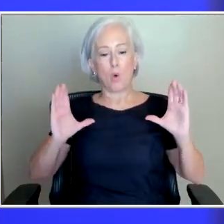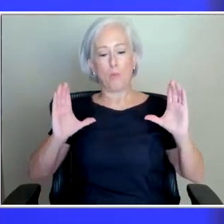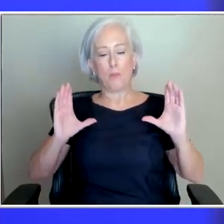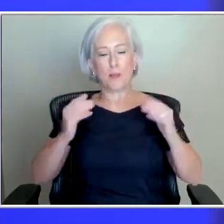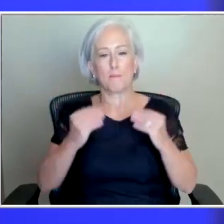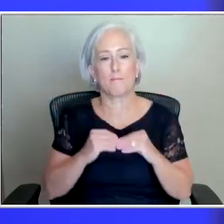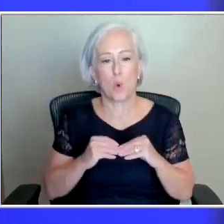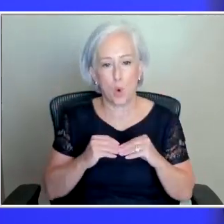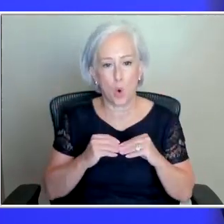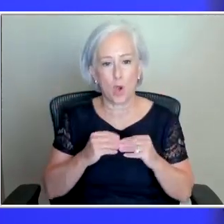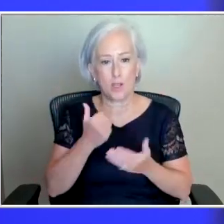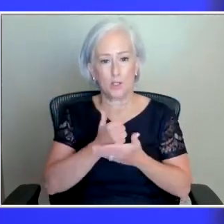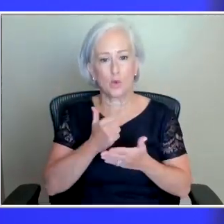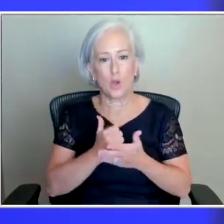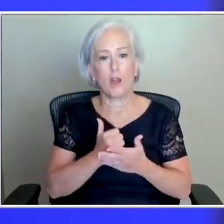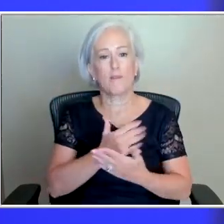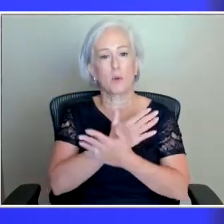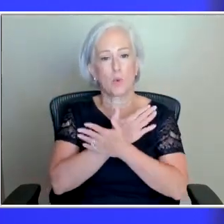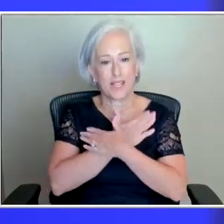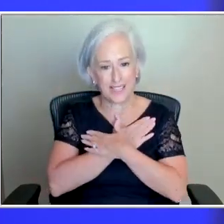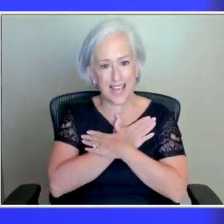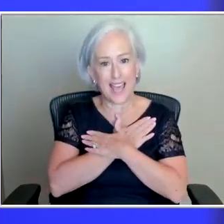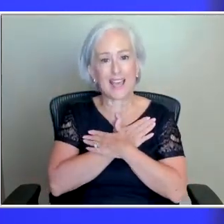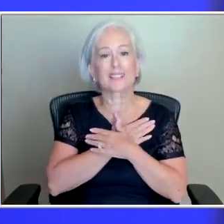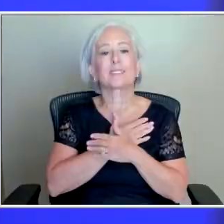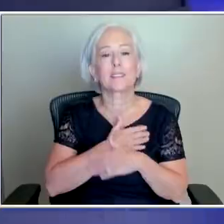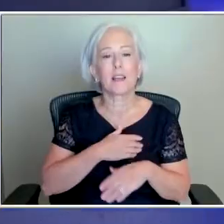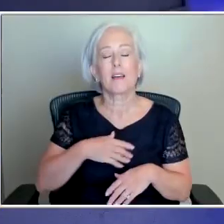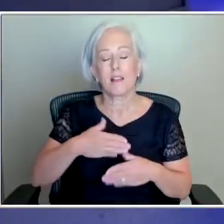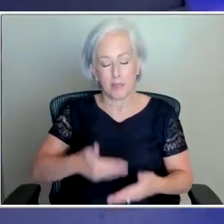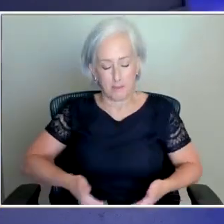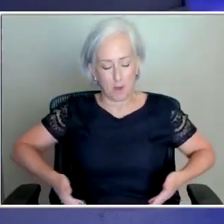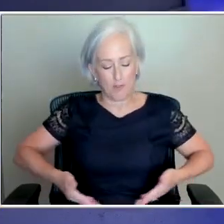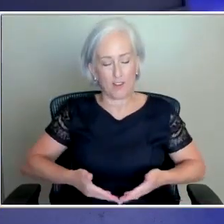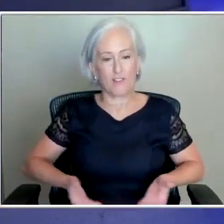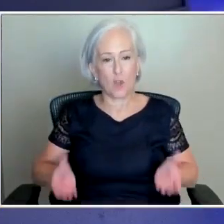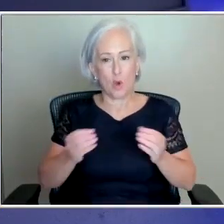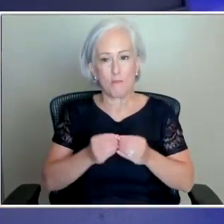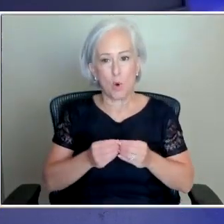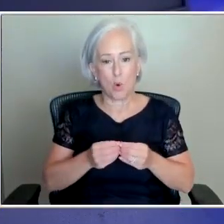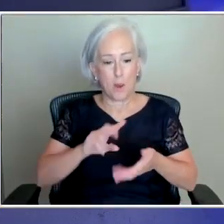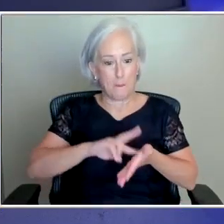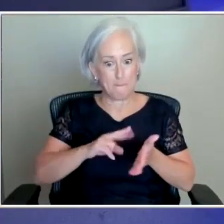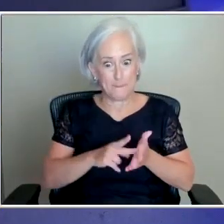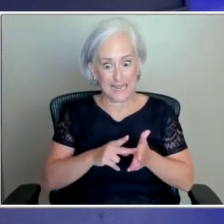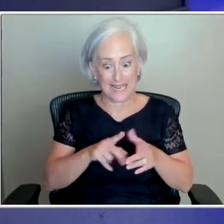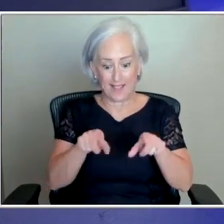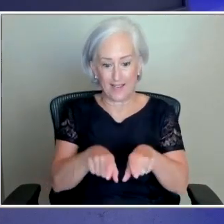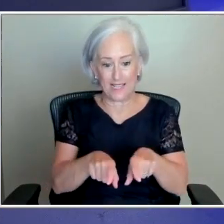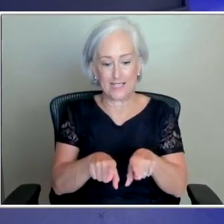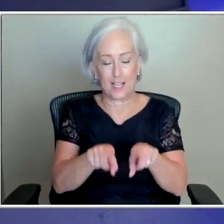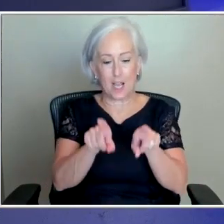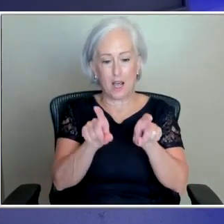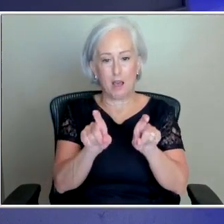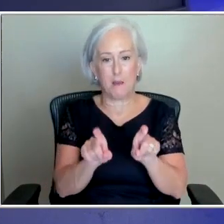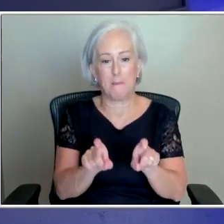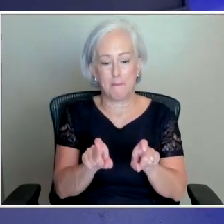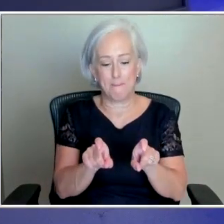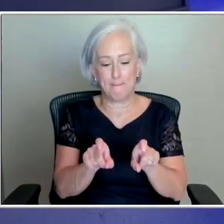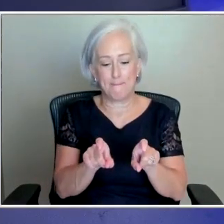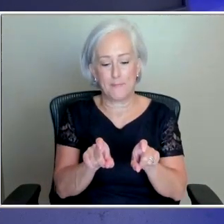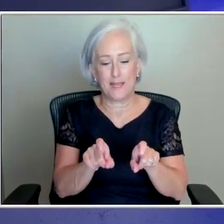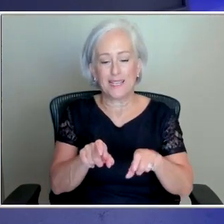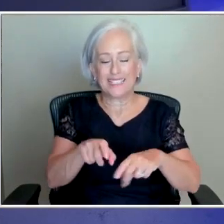better anatomical advantage in that deep squat position. So you're elevating your knees. So your knees are coming up versus sitting down.